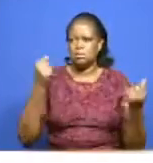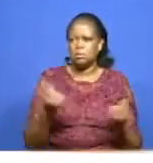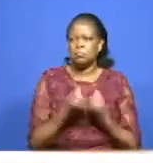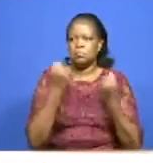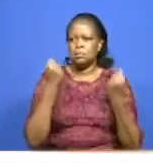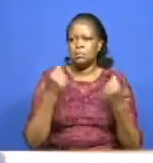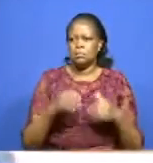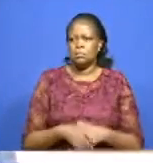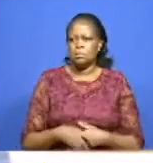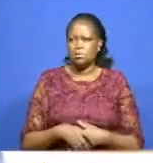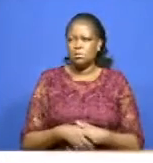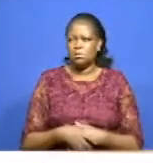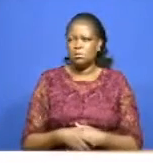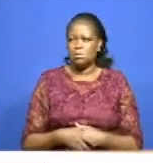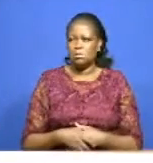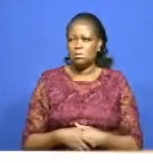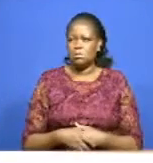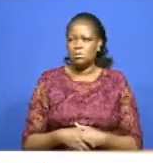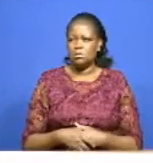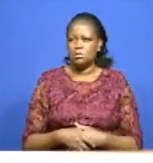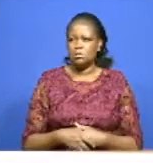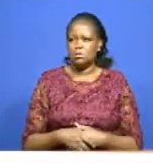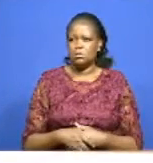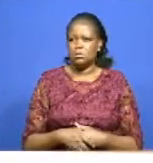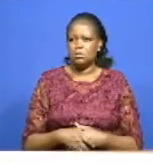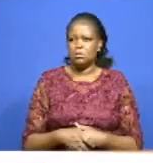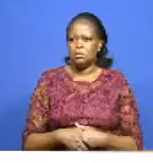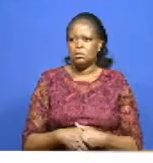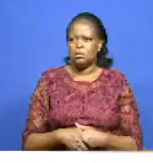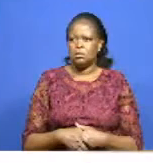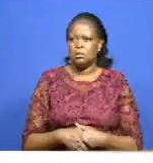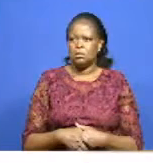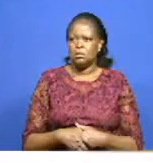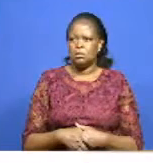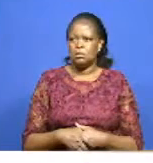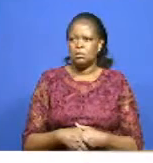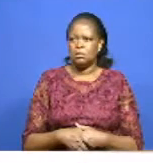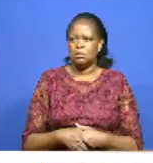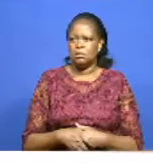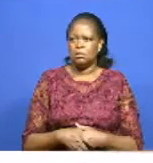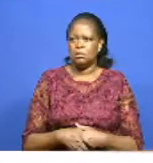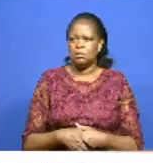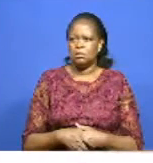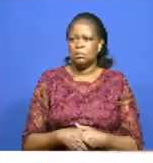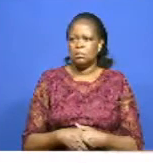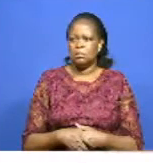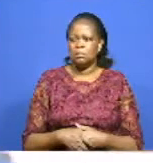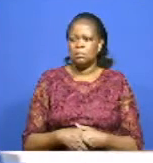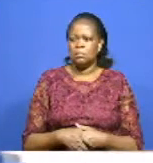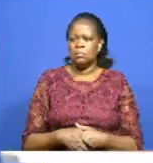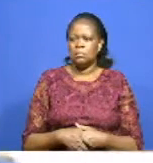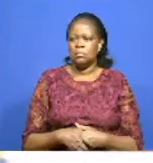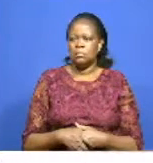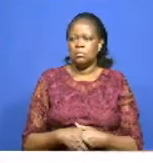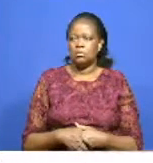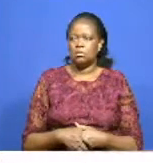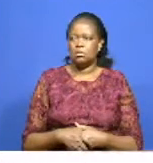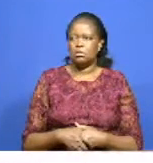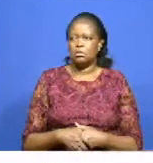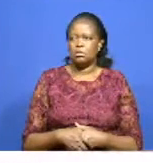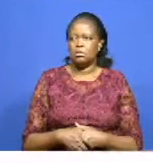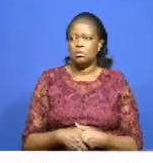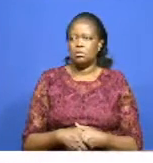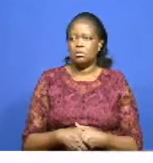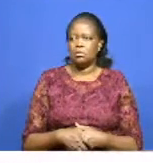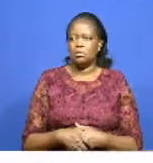country. Yeah. And then have you been having this kind of training and why is this